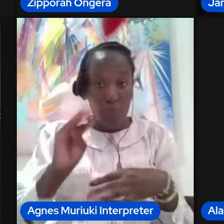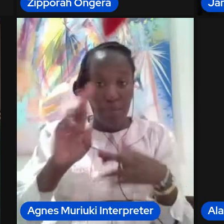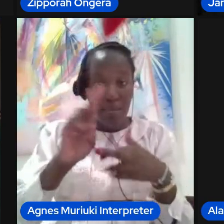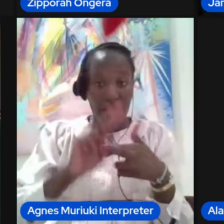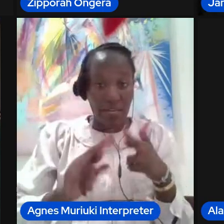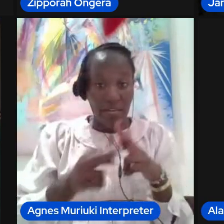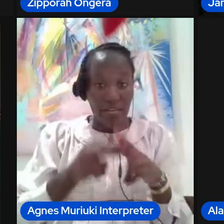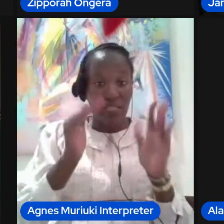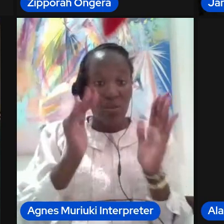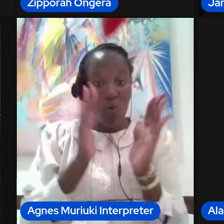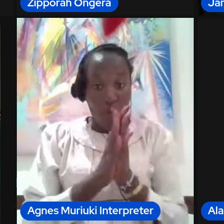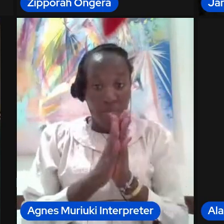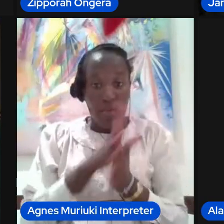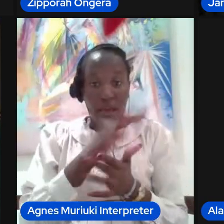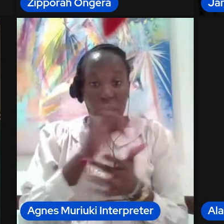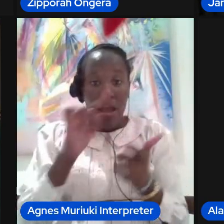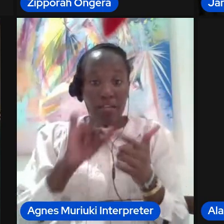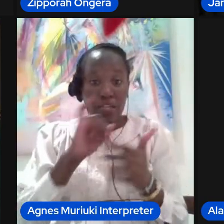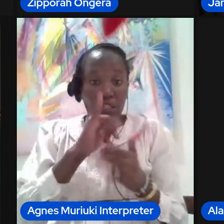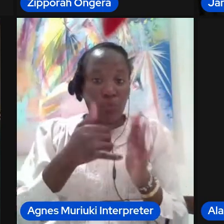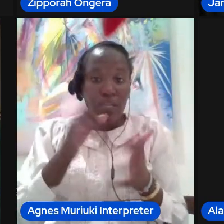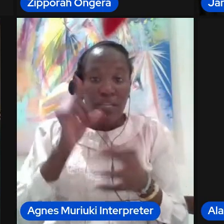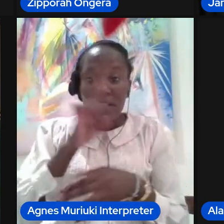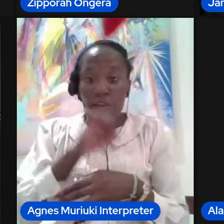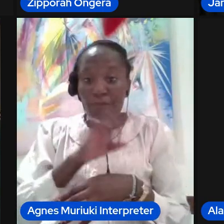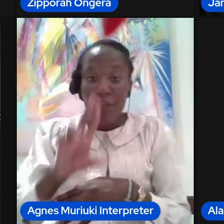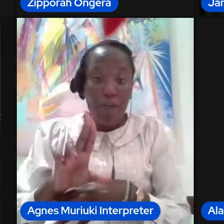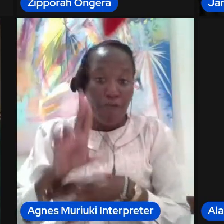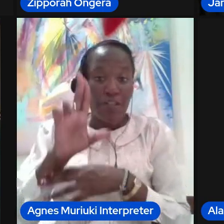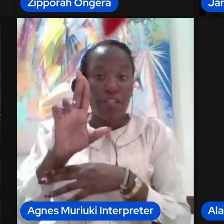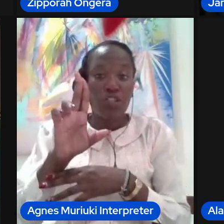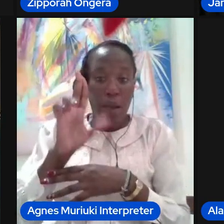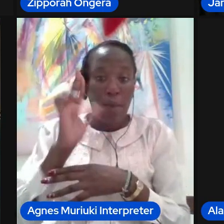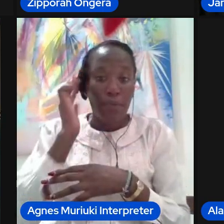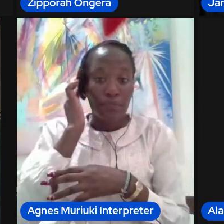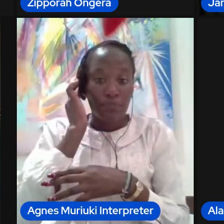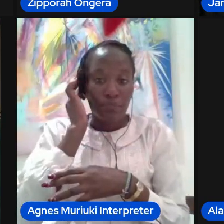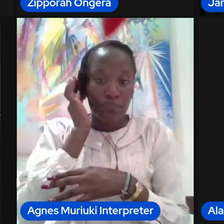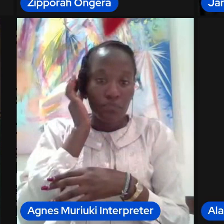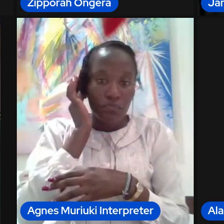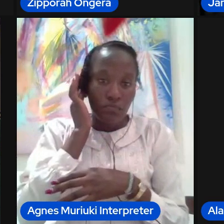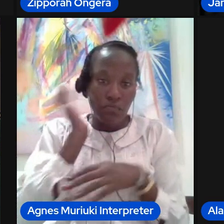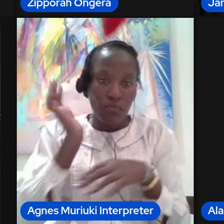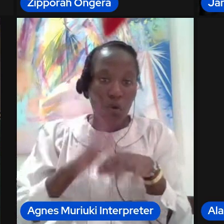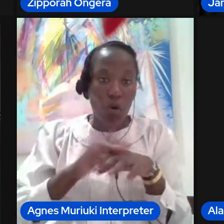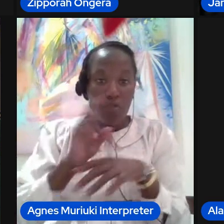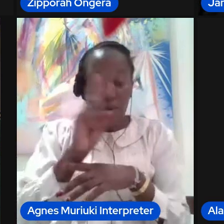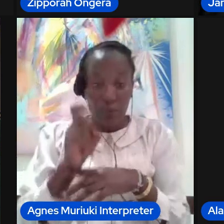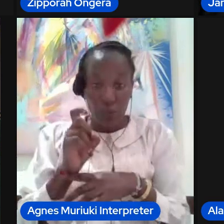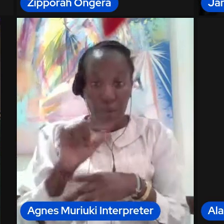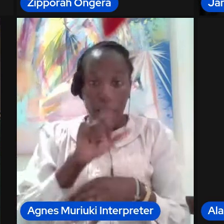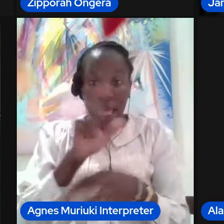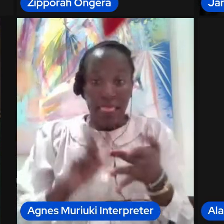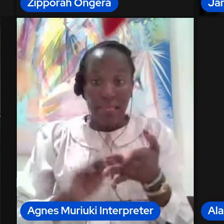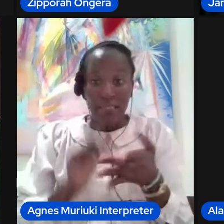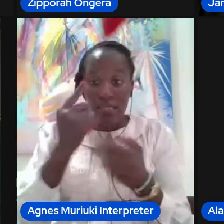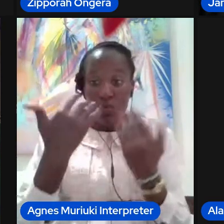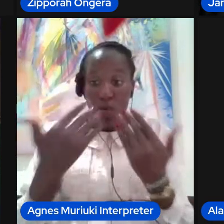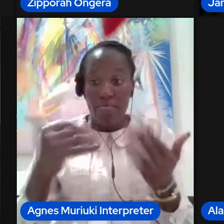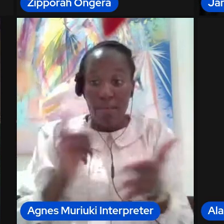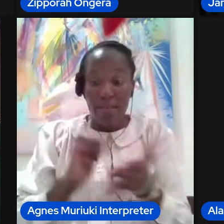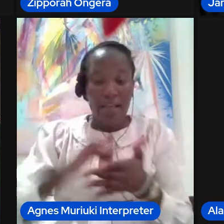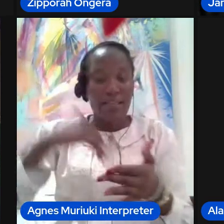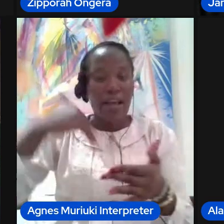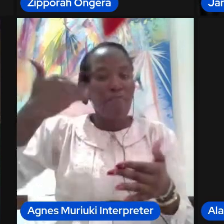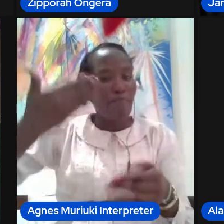to just like finish up on the question, this is one thing I always do, and I